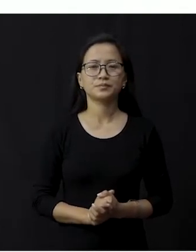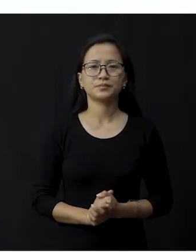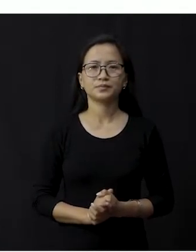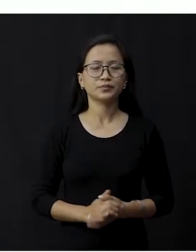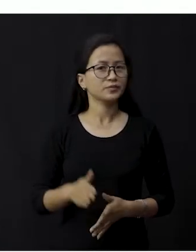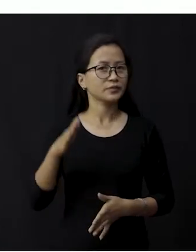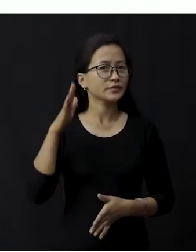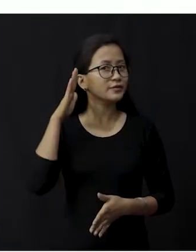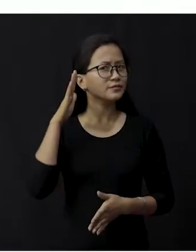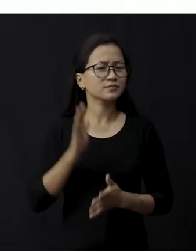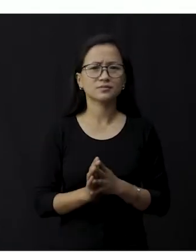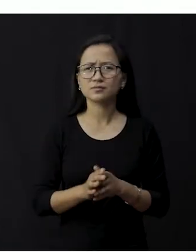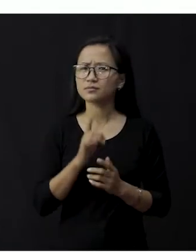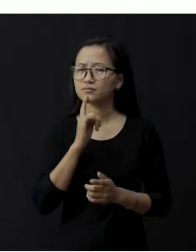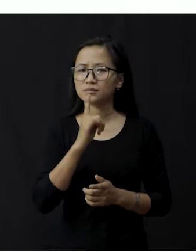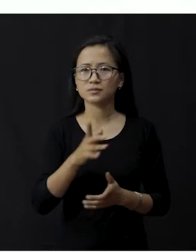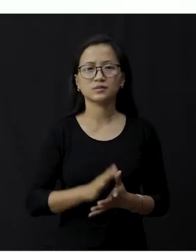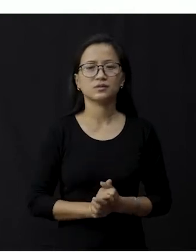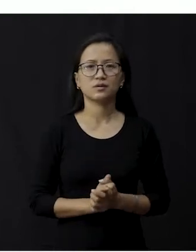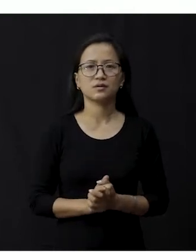I can hear somebody saying